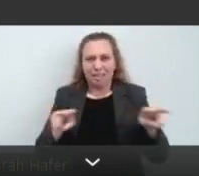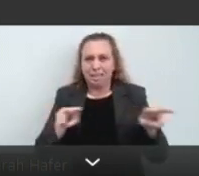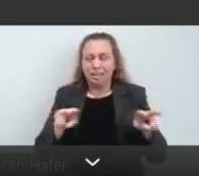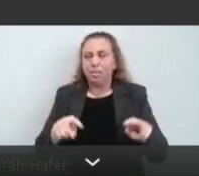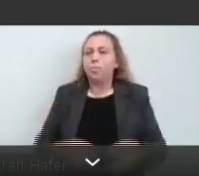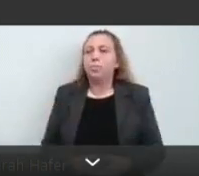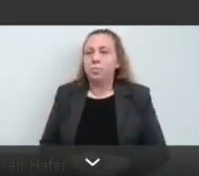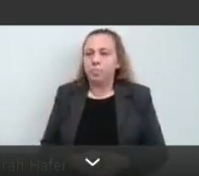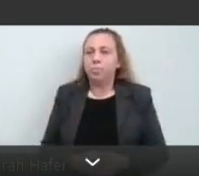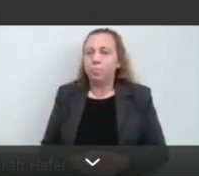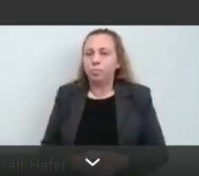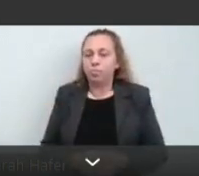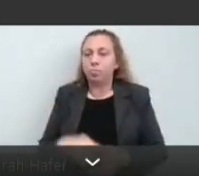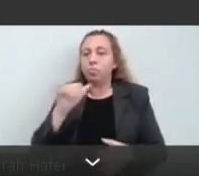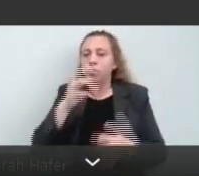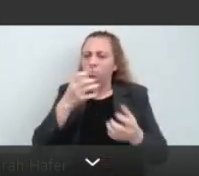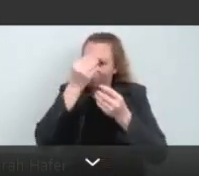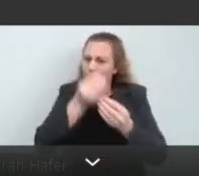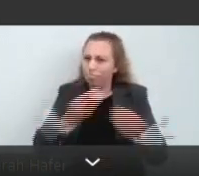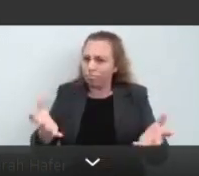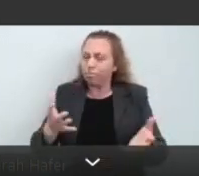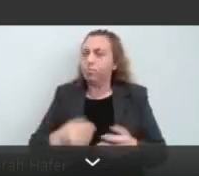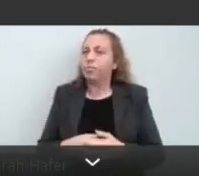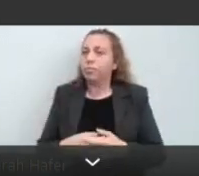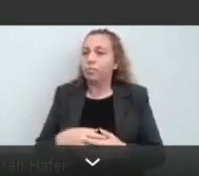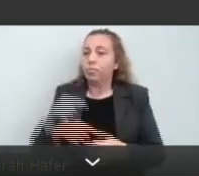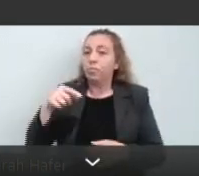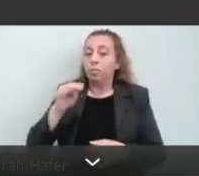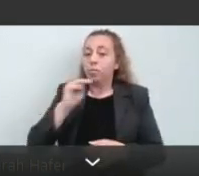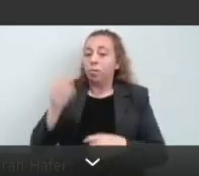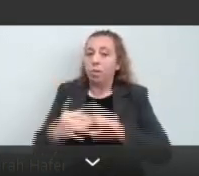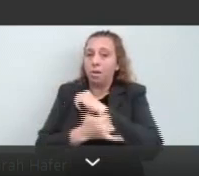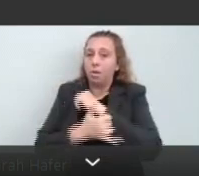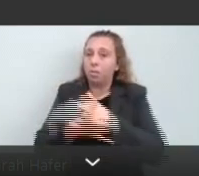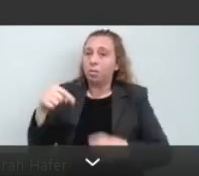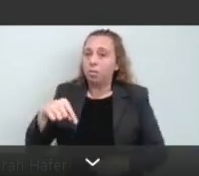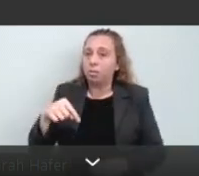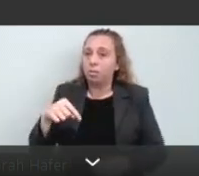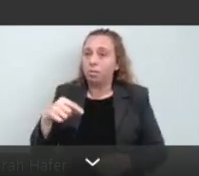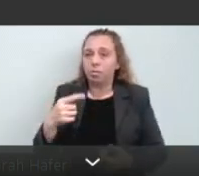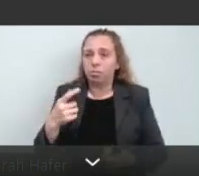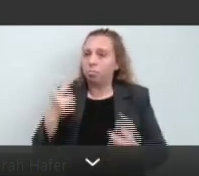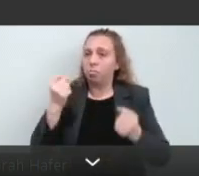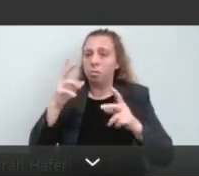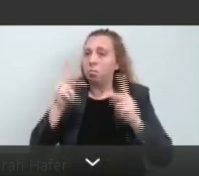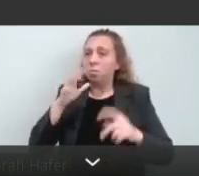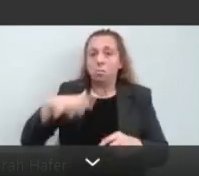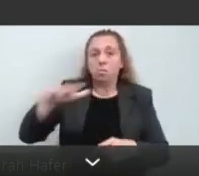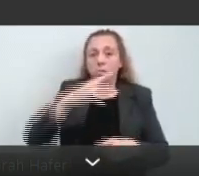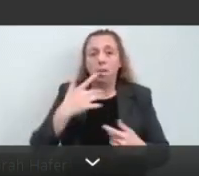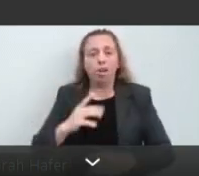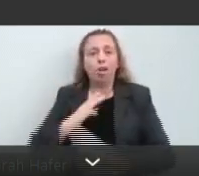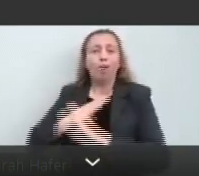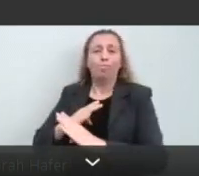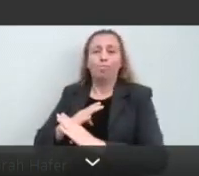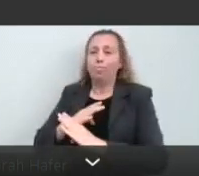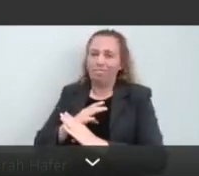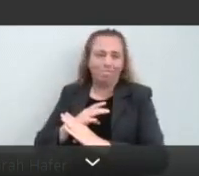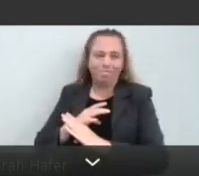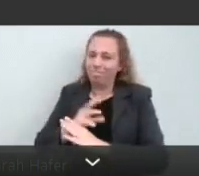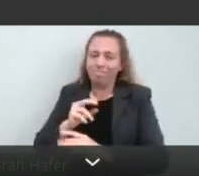we don't have many people in Multnomah County yet immune to this virus. So we still have potentially a lot of people at risk of this illness